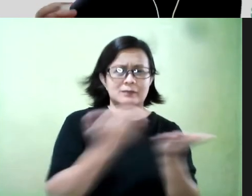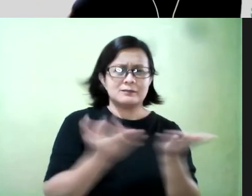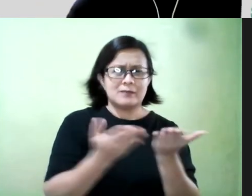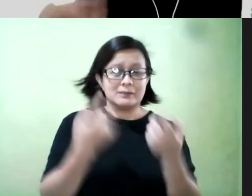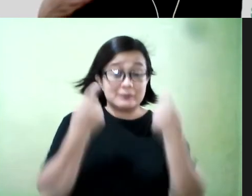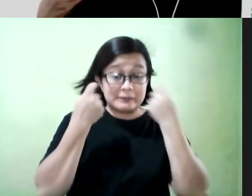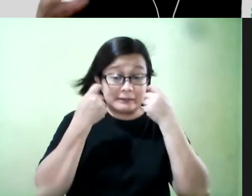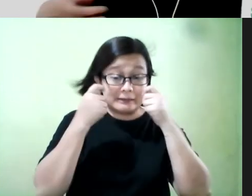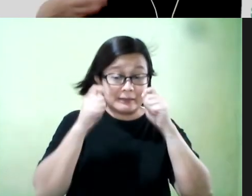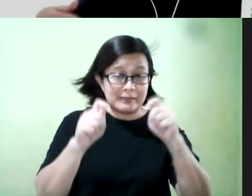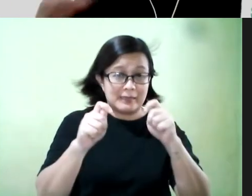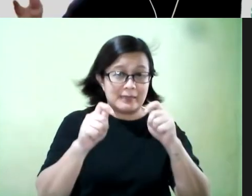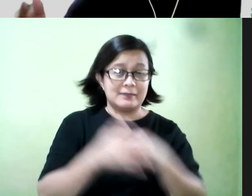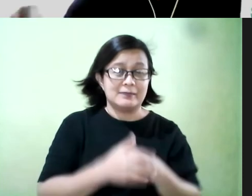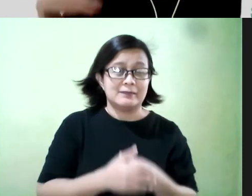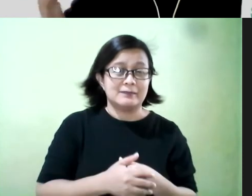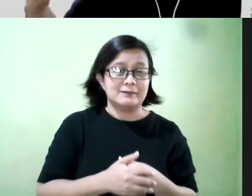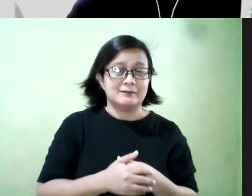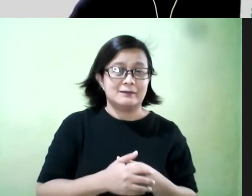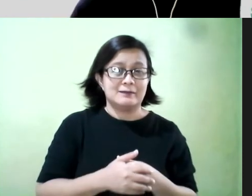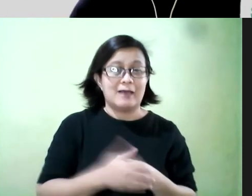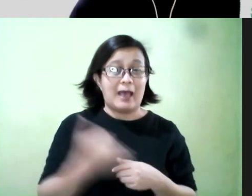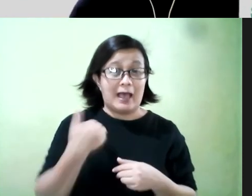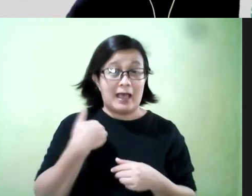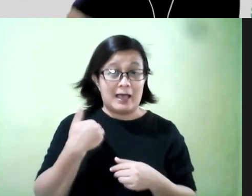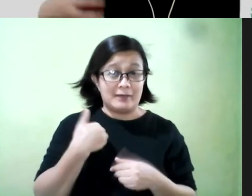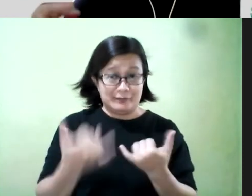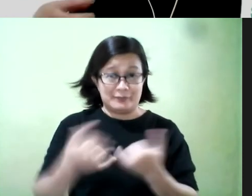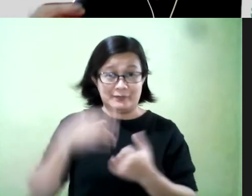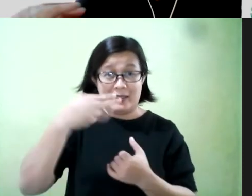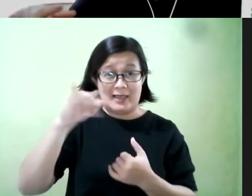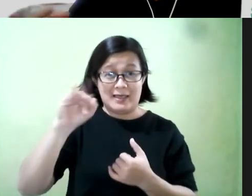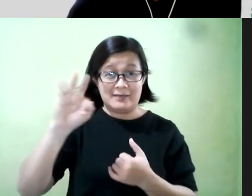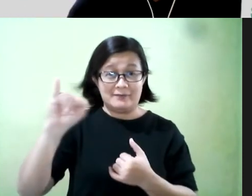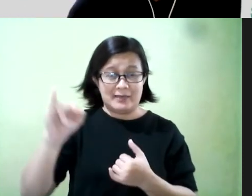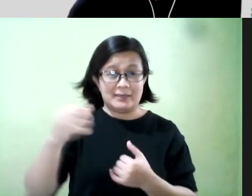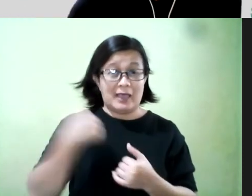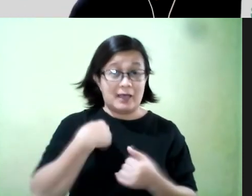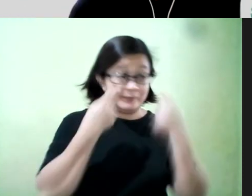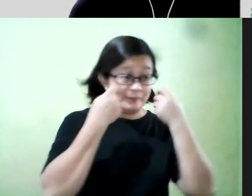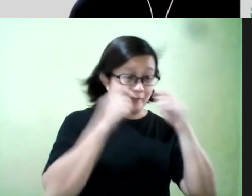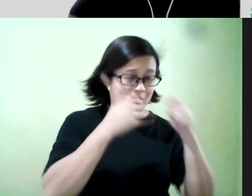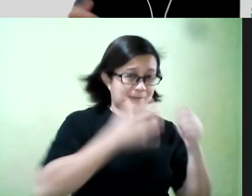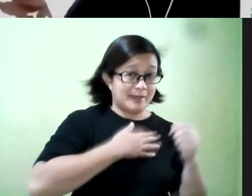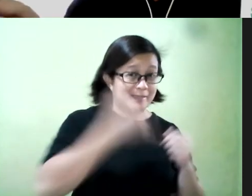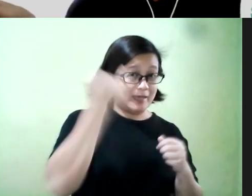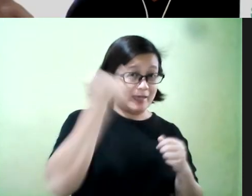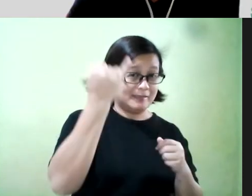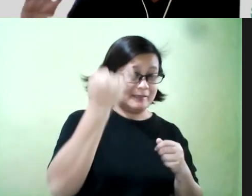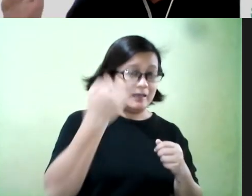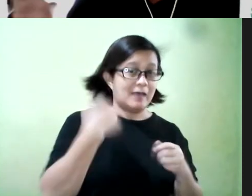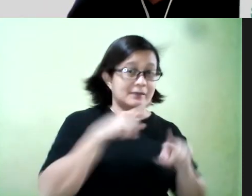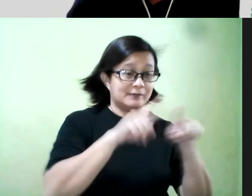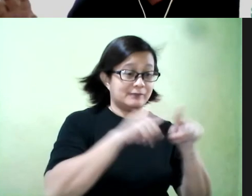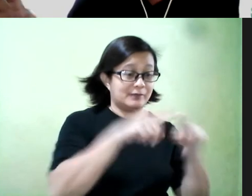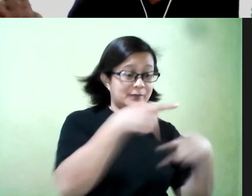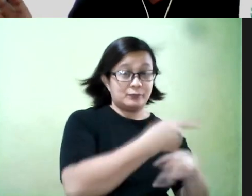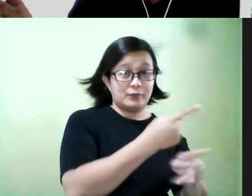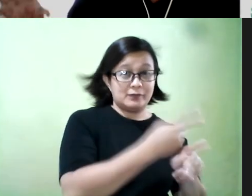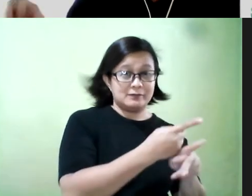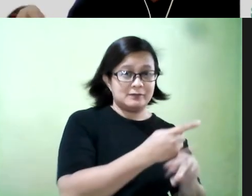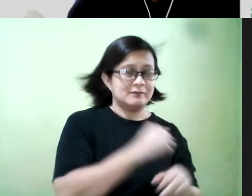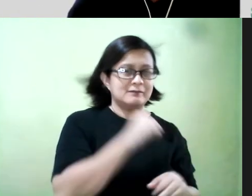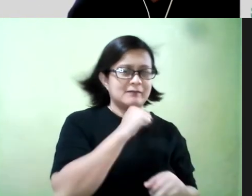our kumbaga, buti nga ngayon may HIFI na eh. We tested my idea first of having a different product. This is not about